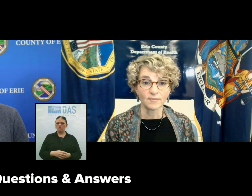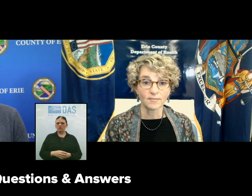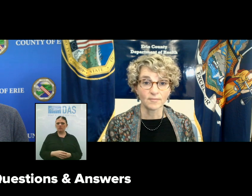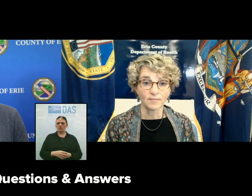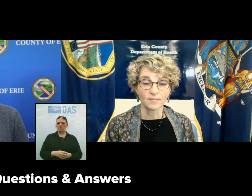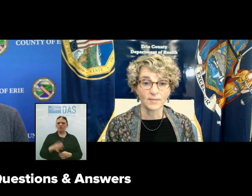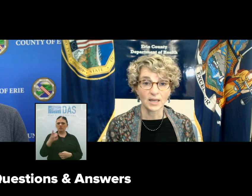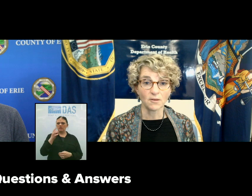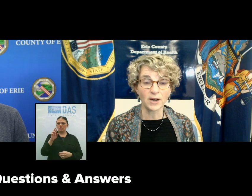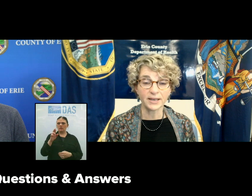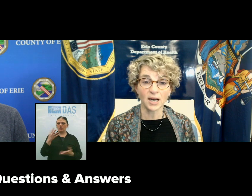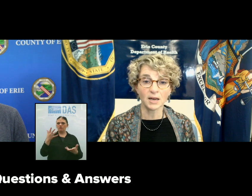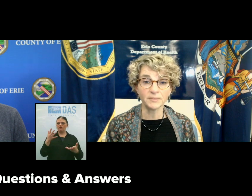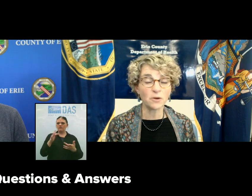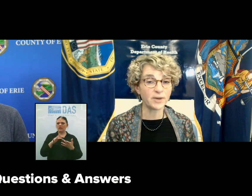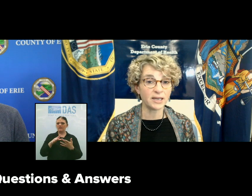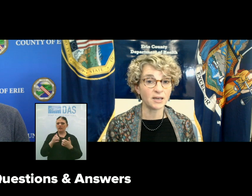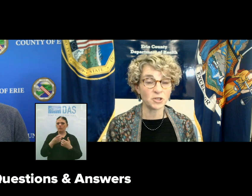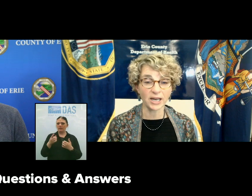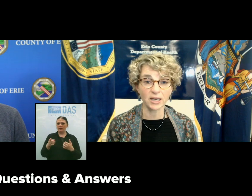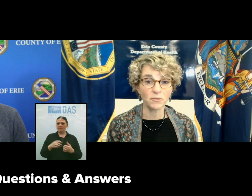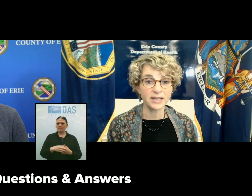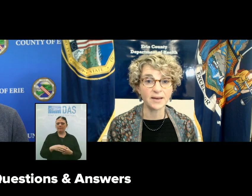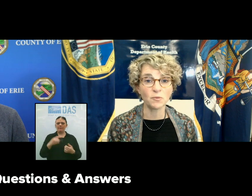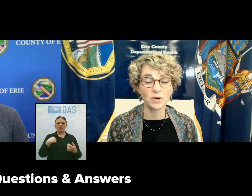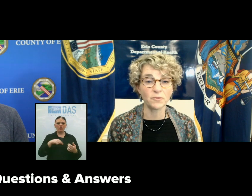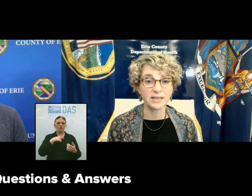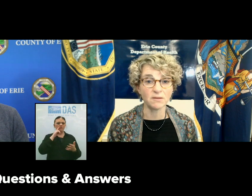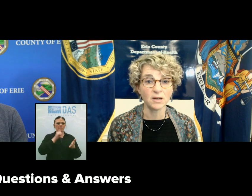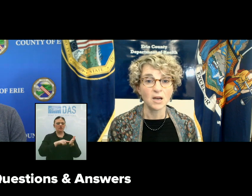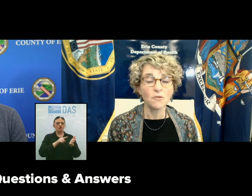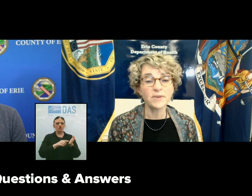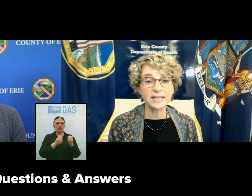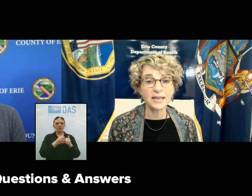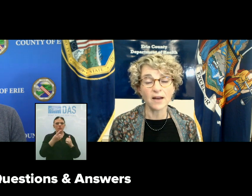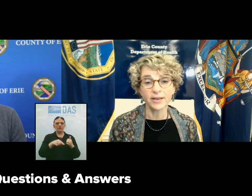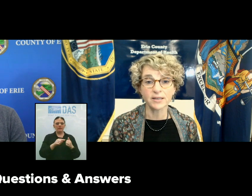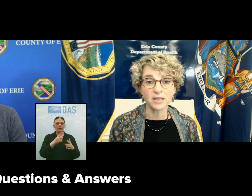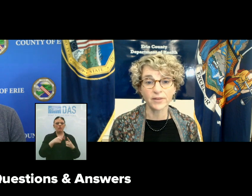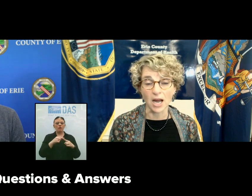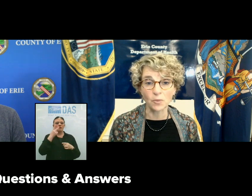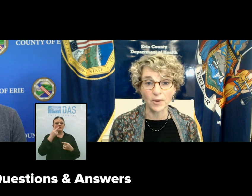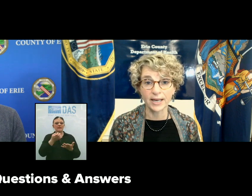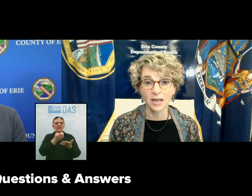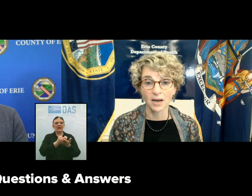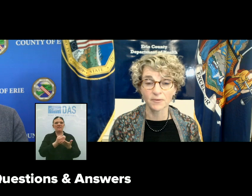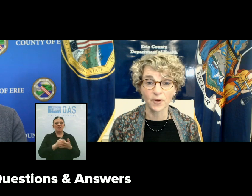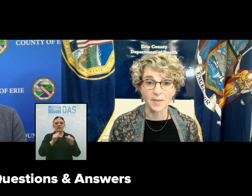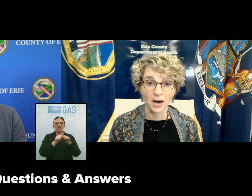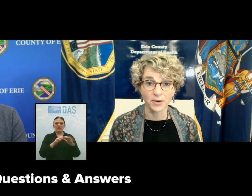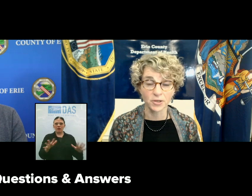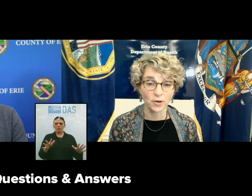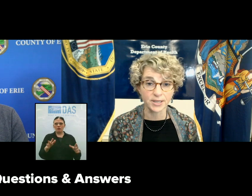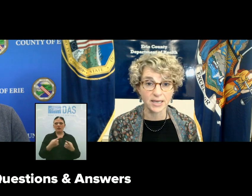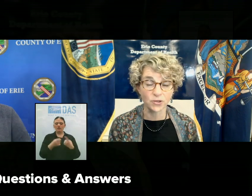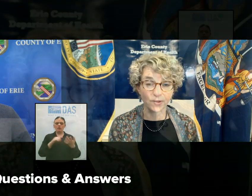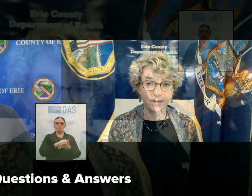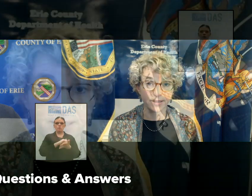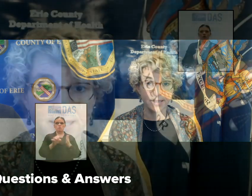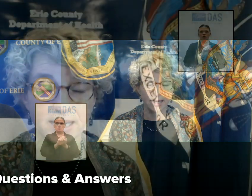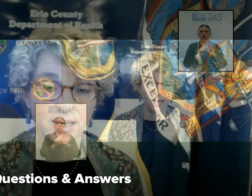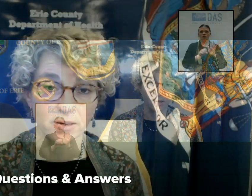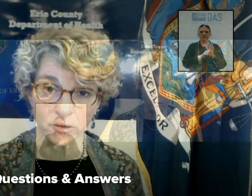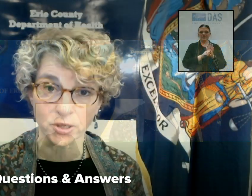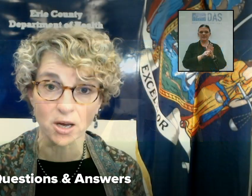been in contact with them. Right. We check in with them when we see evidence of an outbreak from our New York State